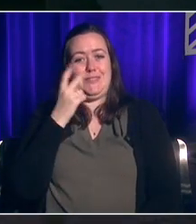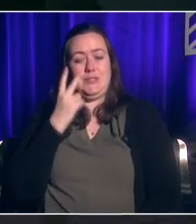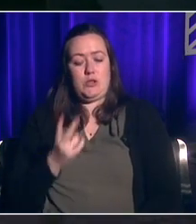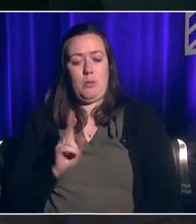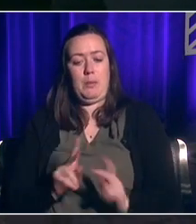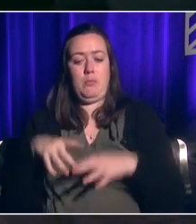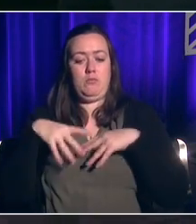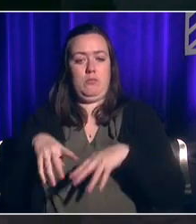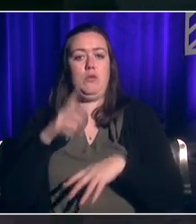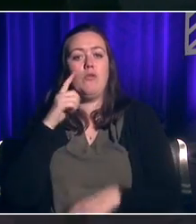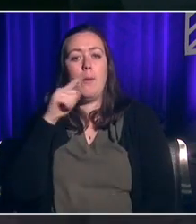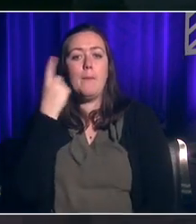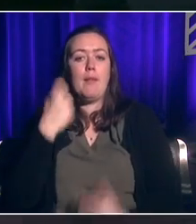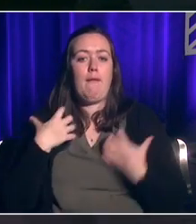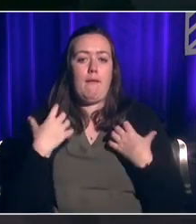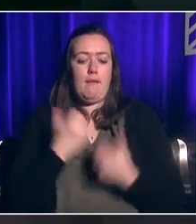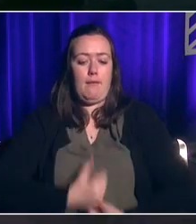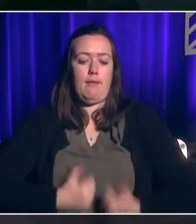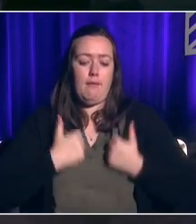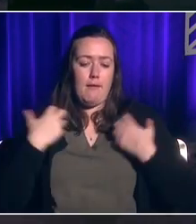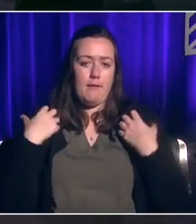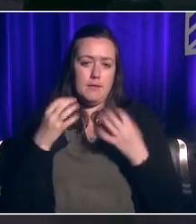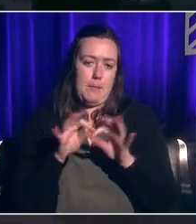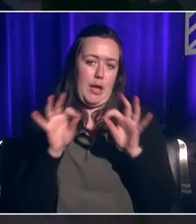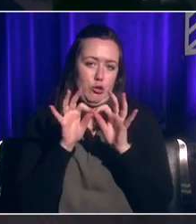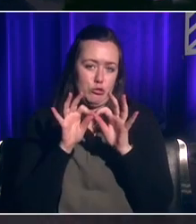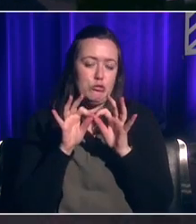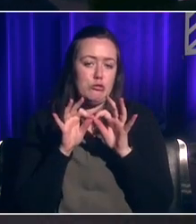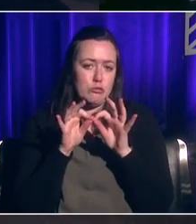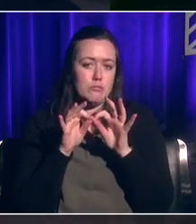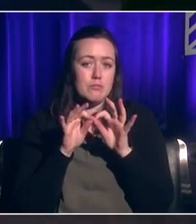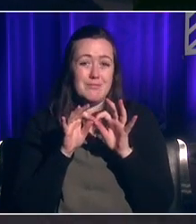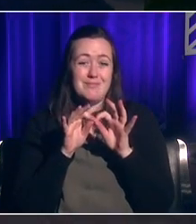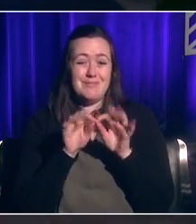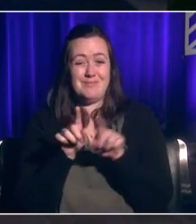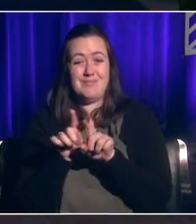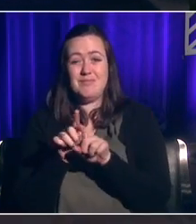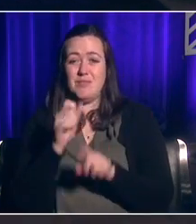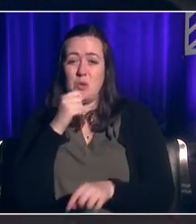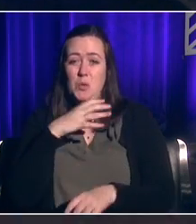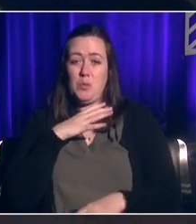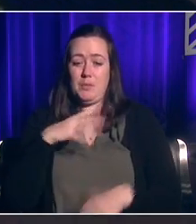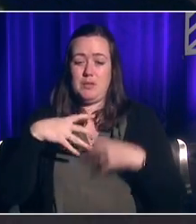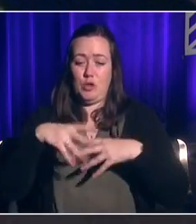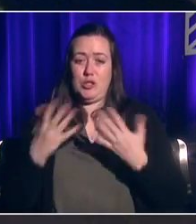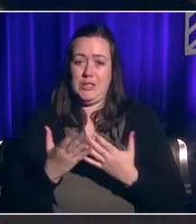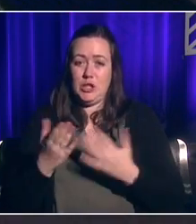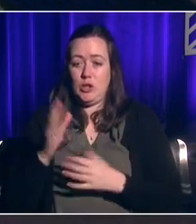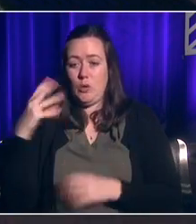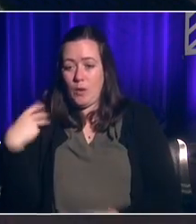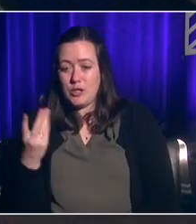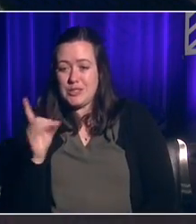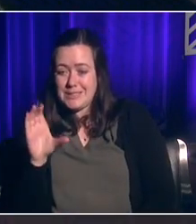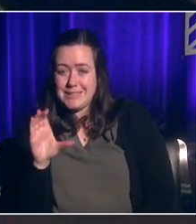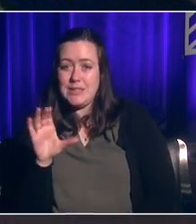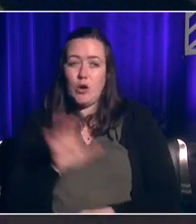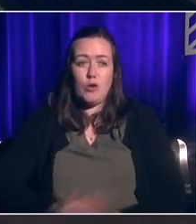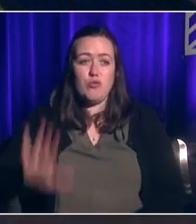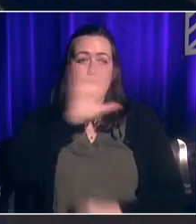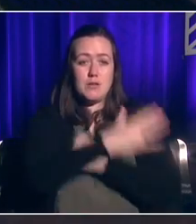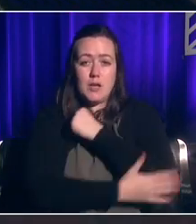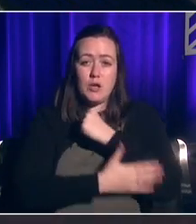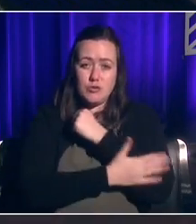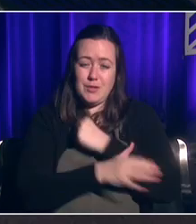Matter. And if you were to ask me what the Women's March here in Washington and across the country and across the world really was, it